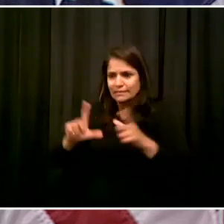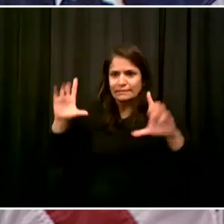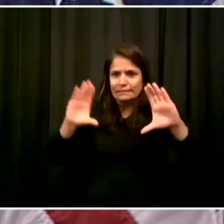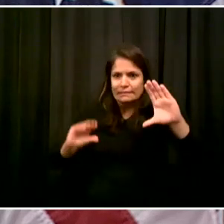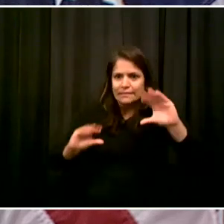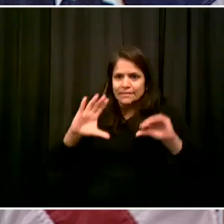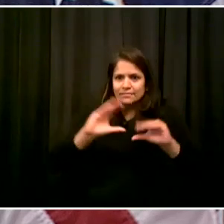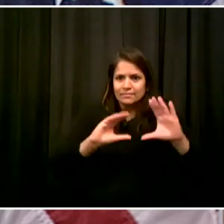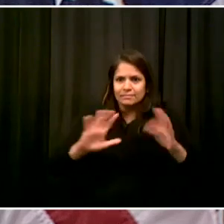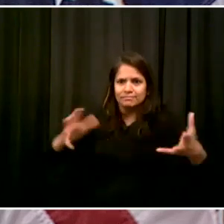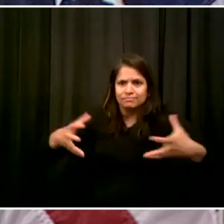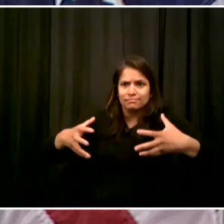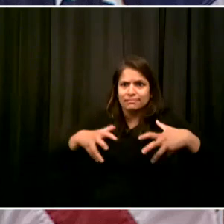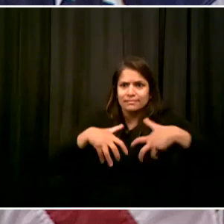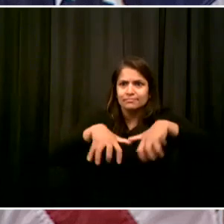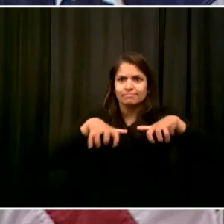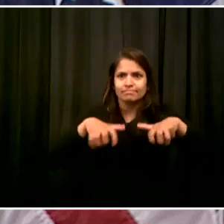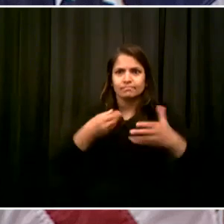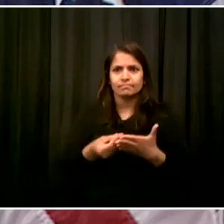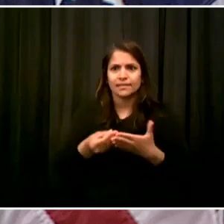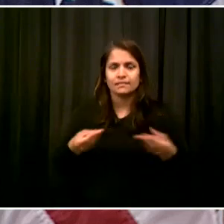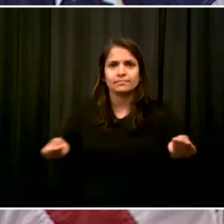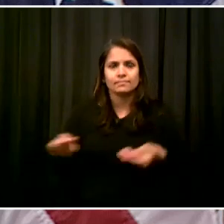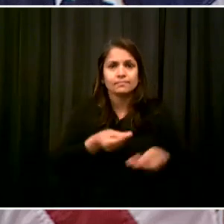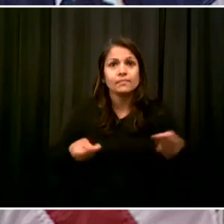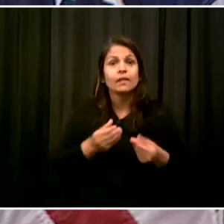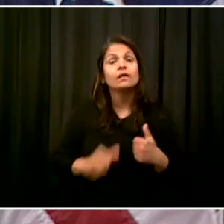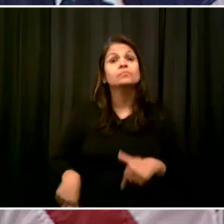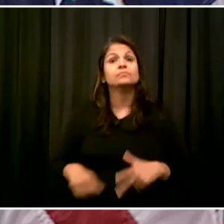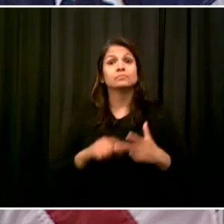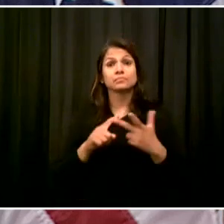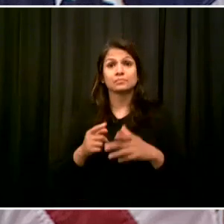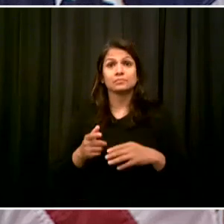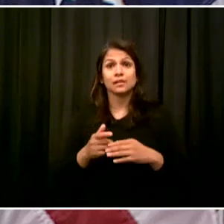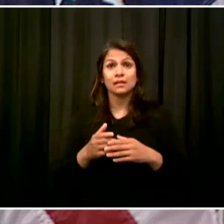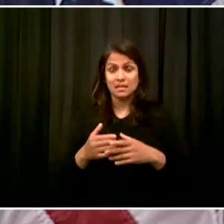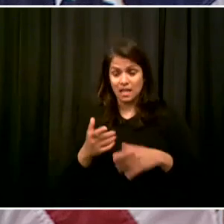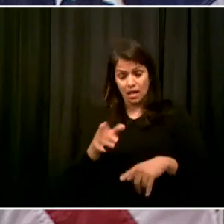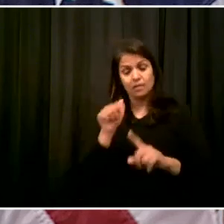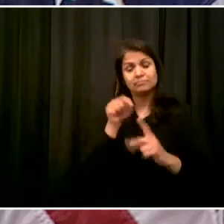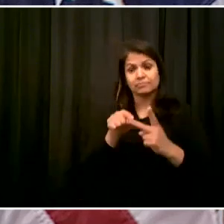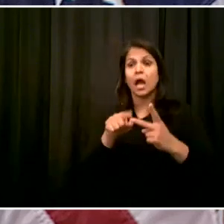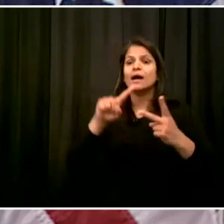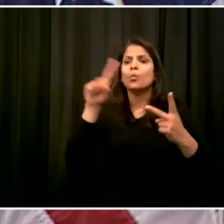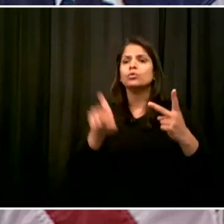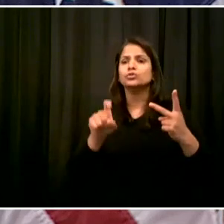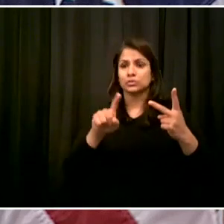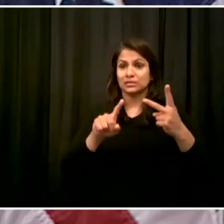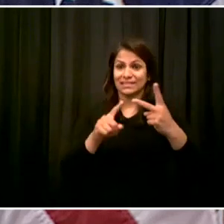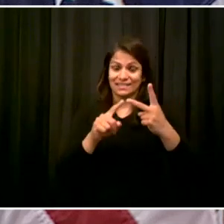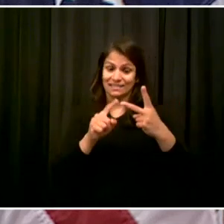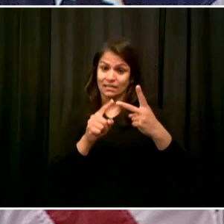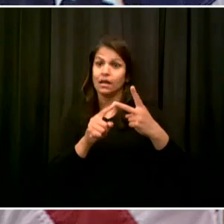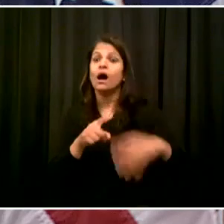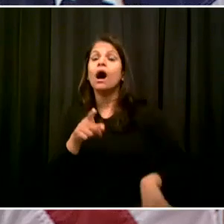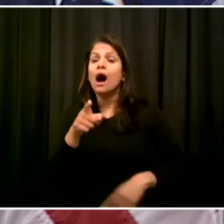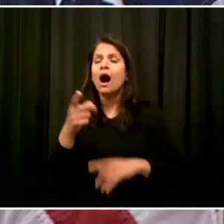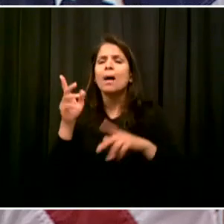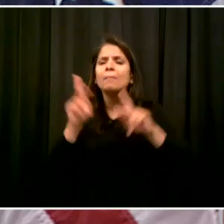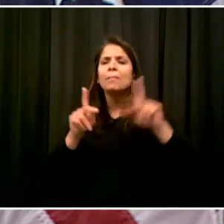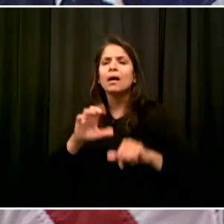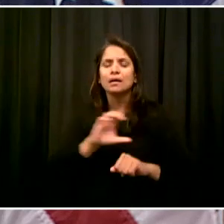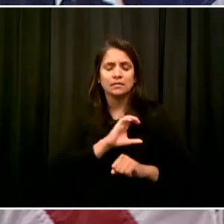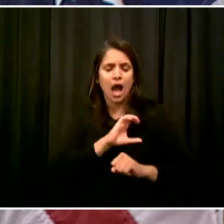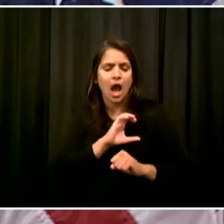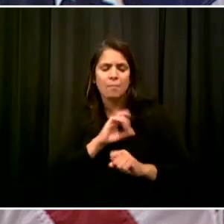There's sometimes where force is needed. There's sometimes where there's a threat to human life. There's sometimes, as we saw on the horrible